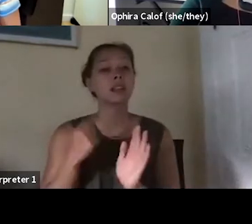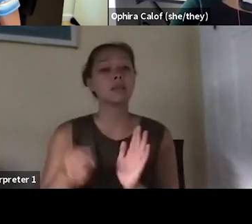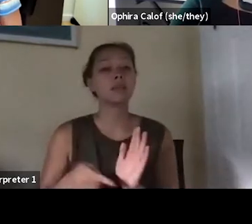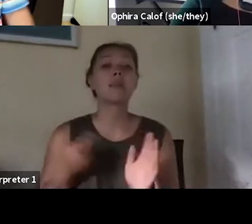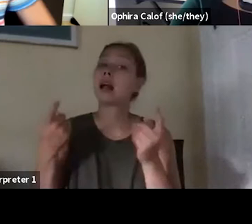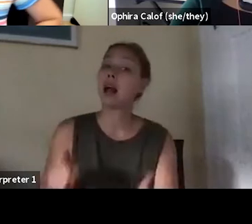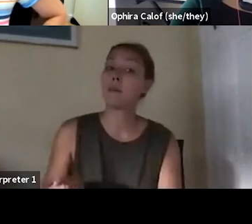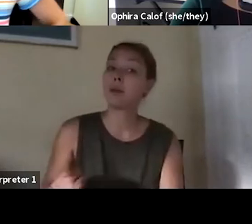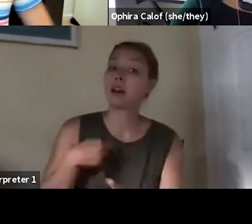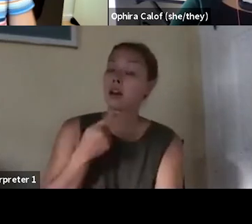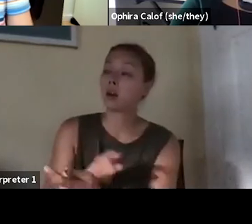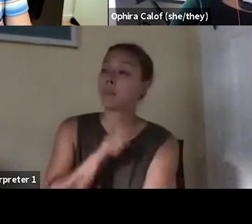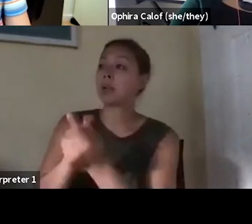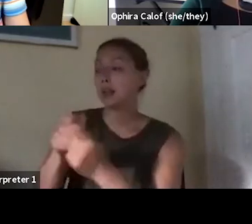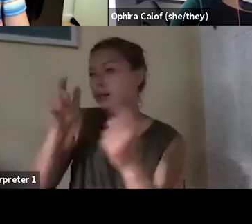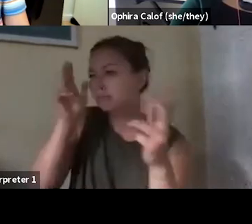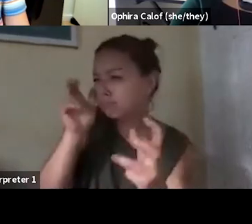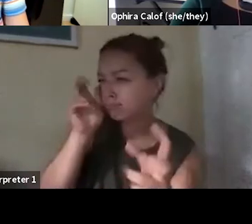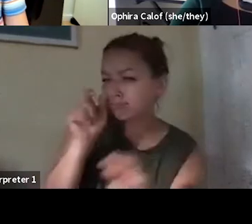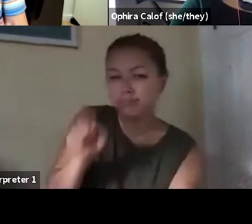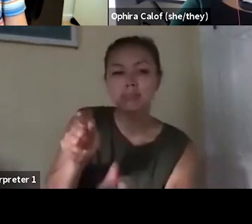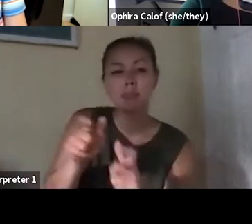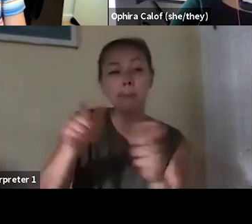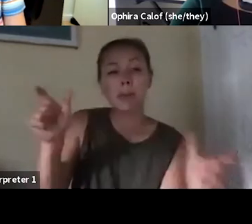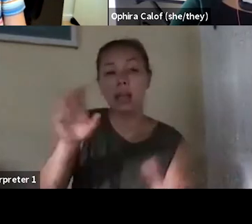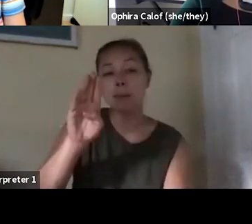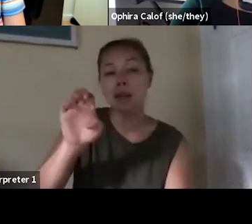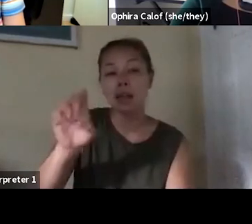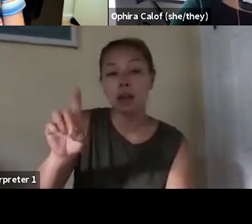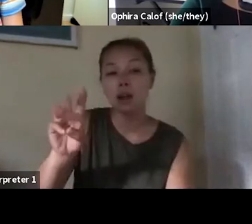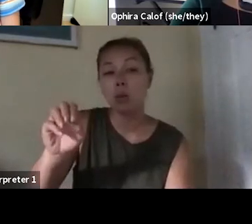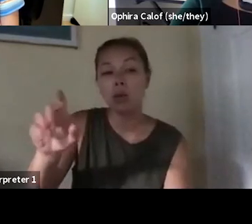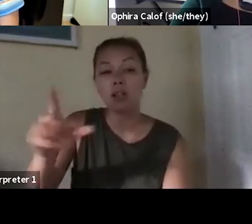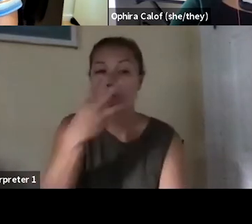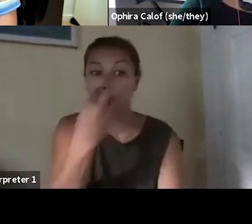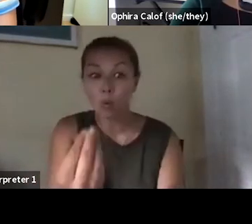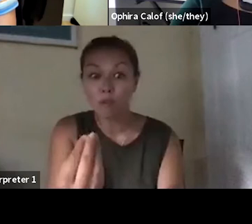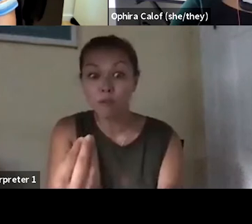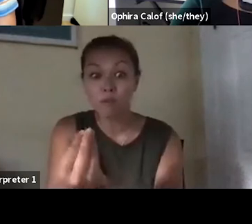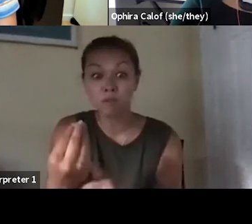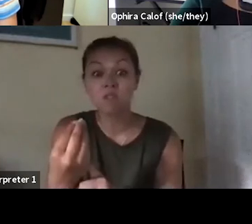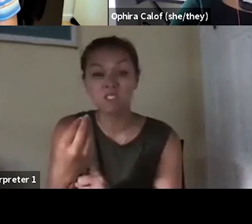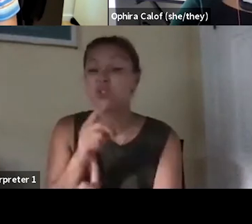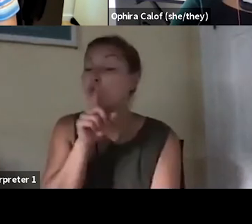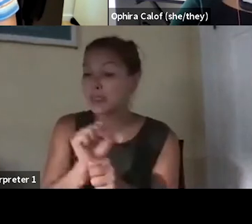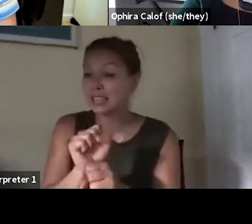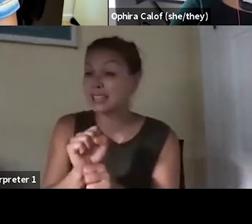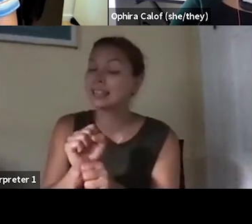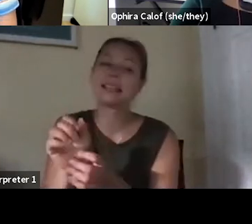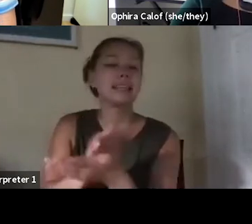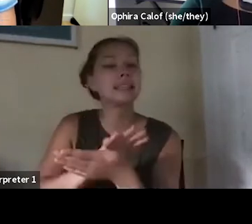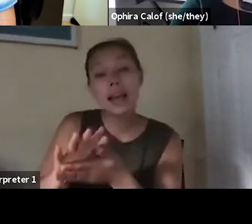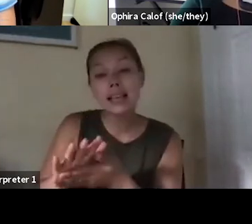wolf. Our big bad wolf was played by RuPaul, and turns out his name is Stanley and he's just